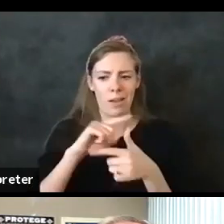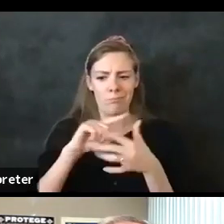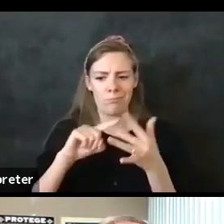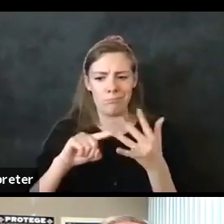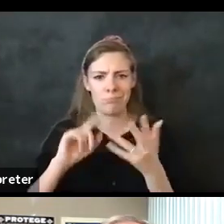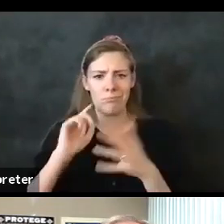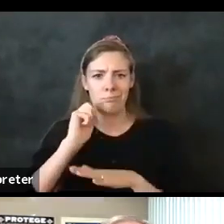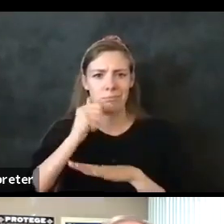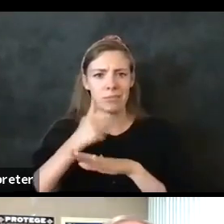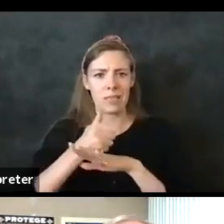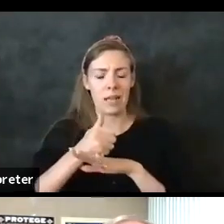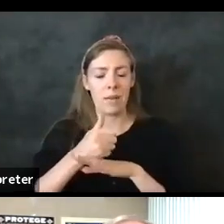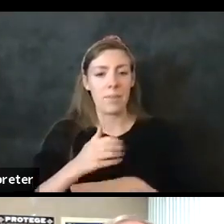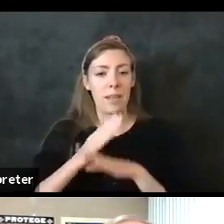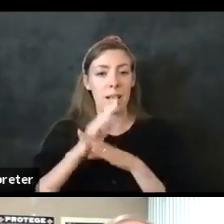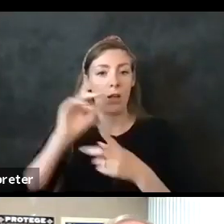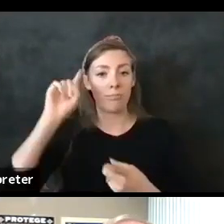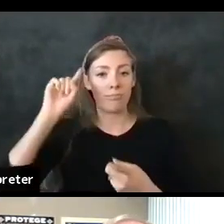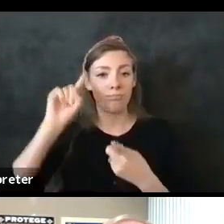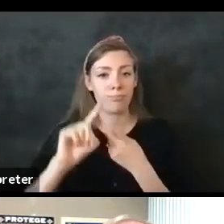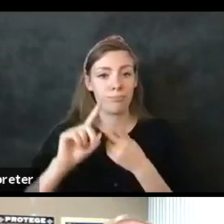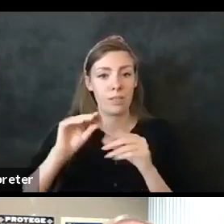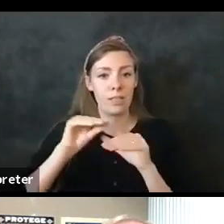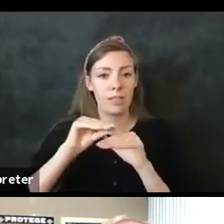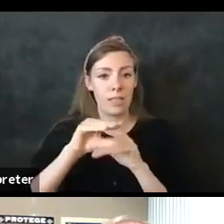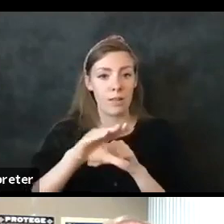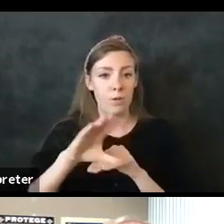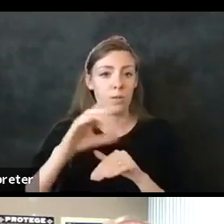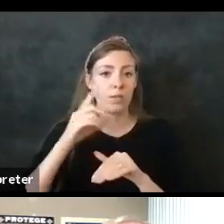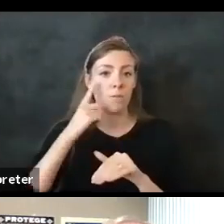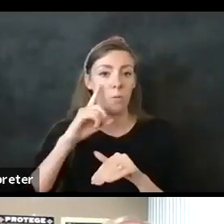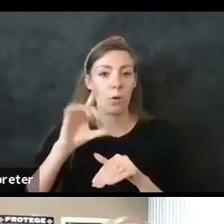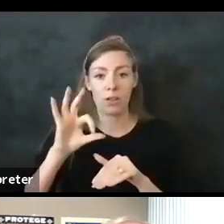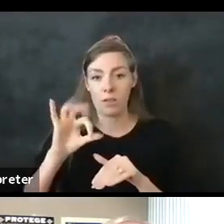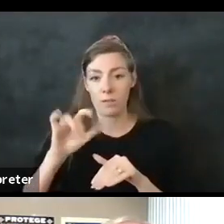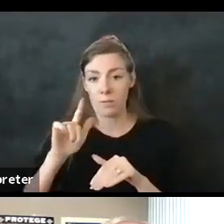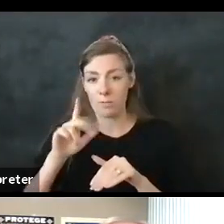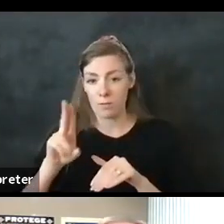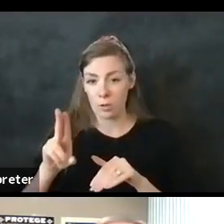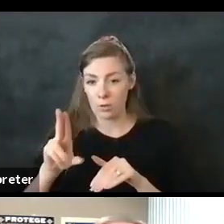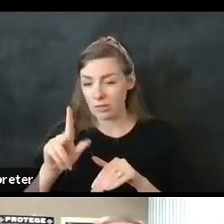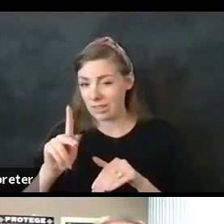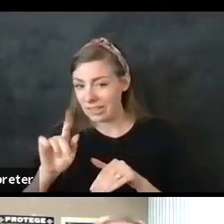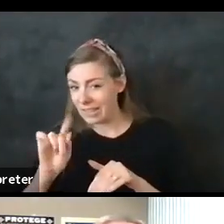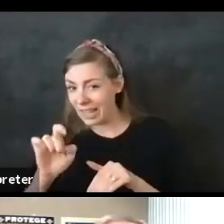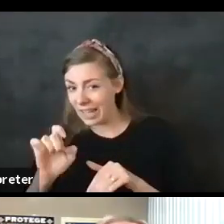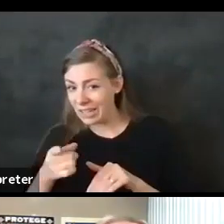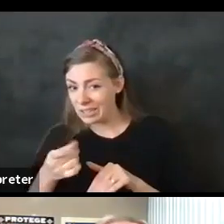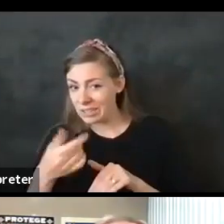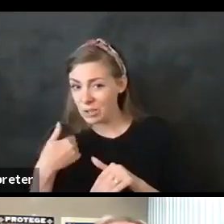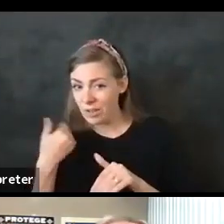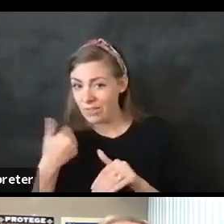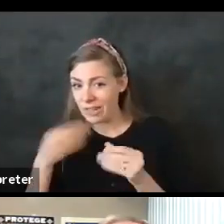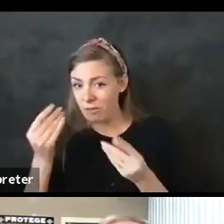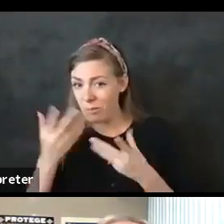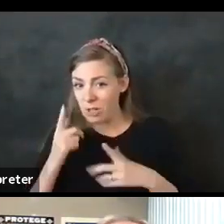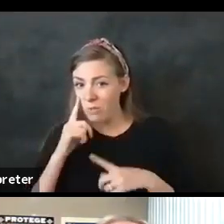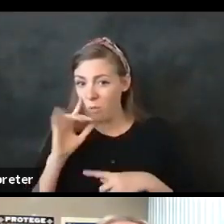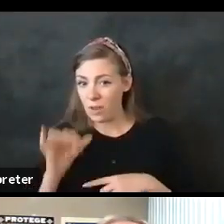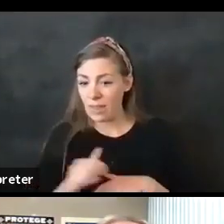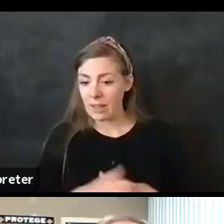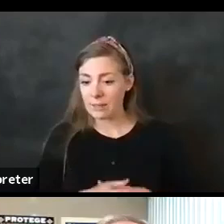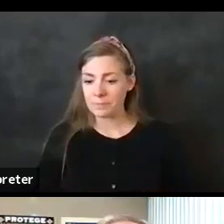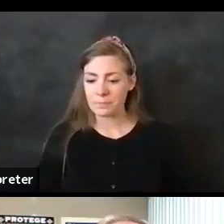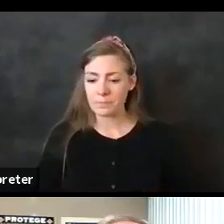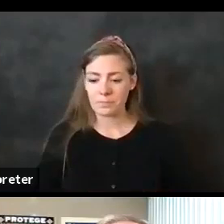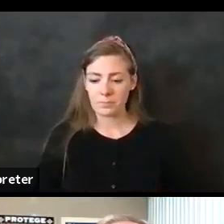actually helped diminish the influenza case rate last year. Kate, do you have any information on that? I can